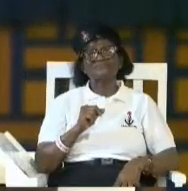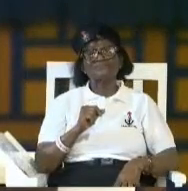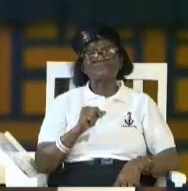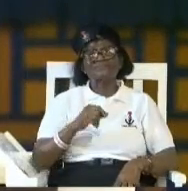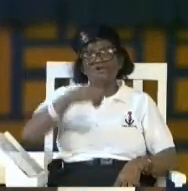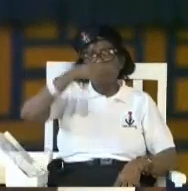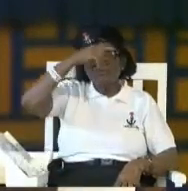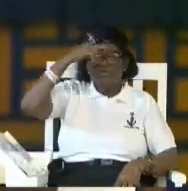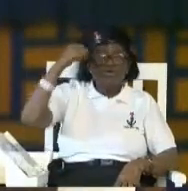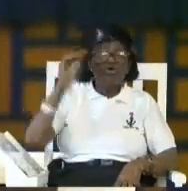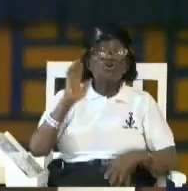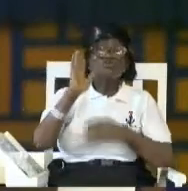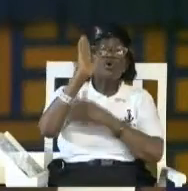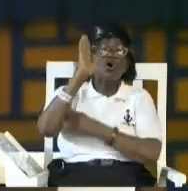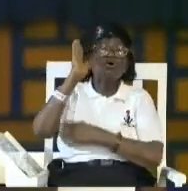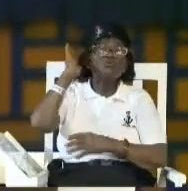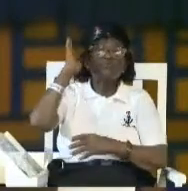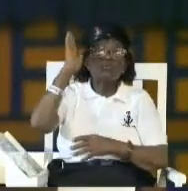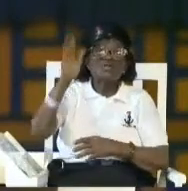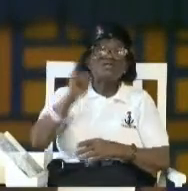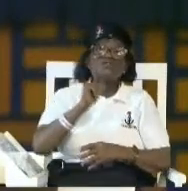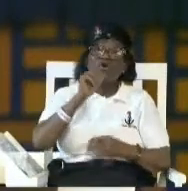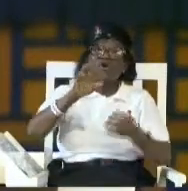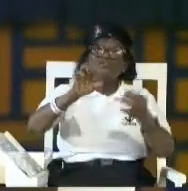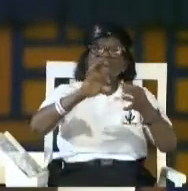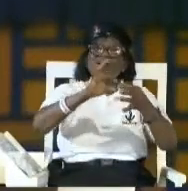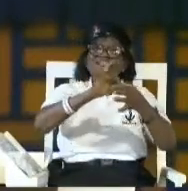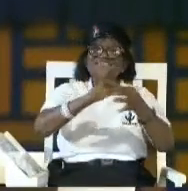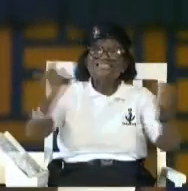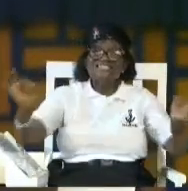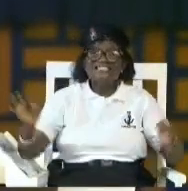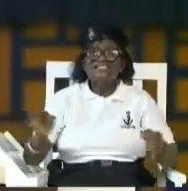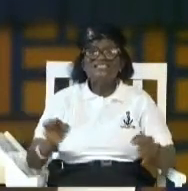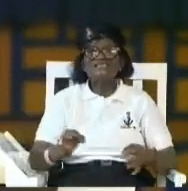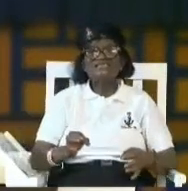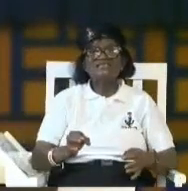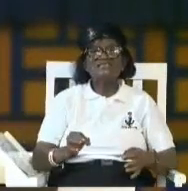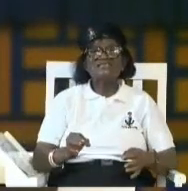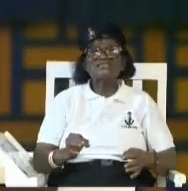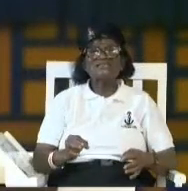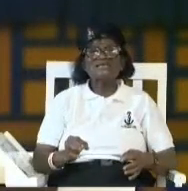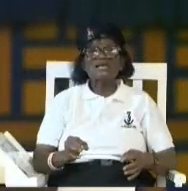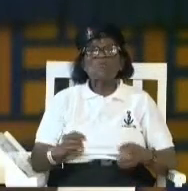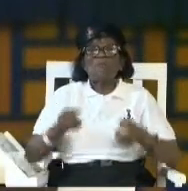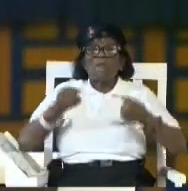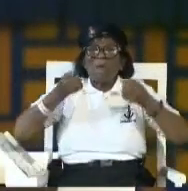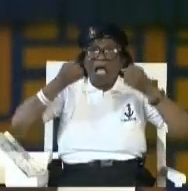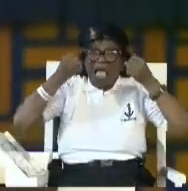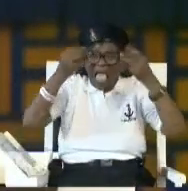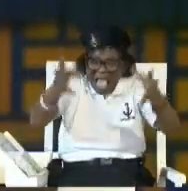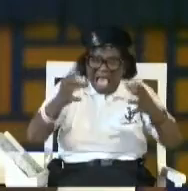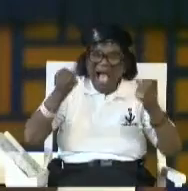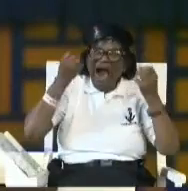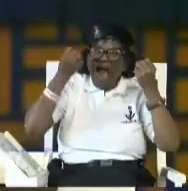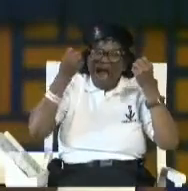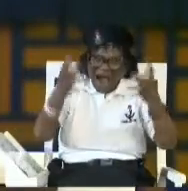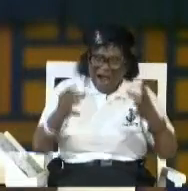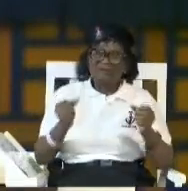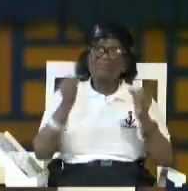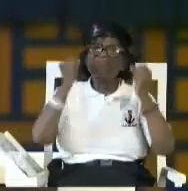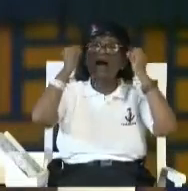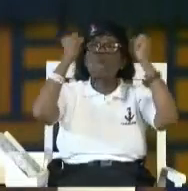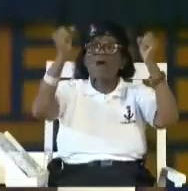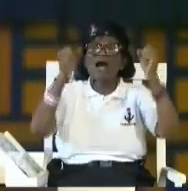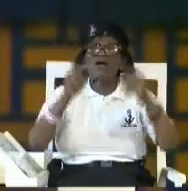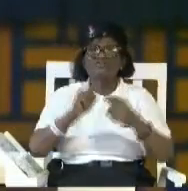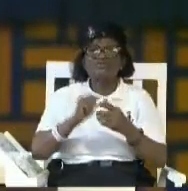Because God will not release massive power to